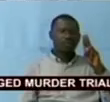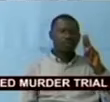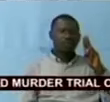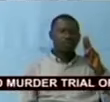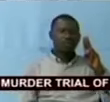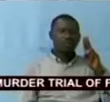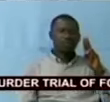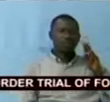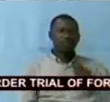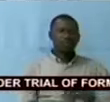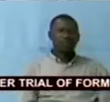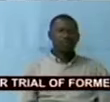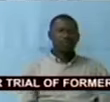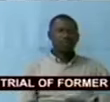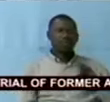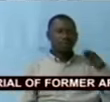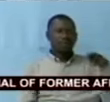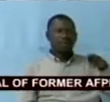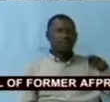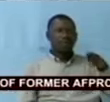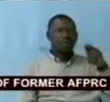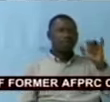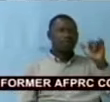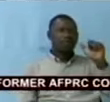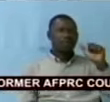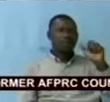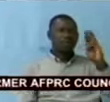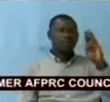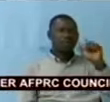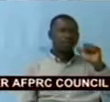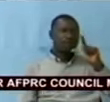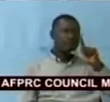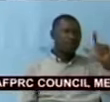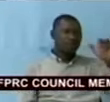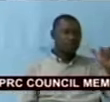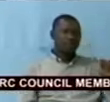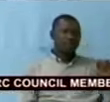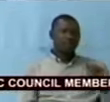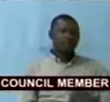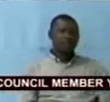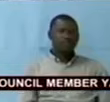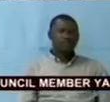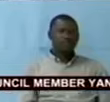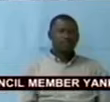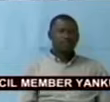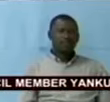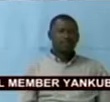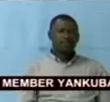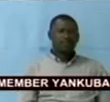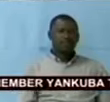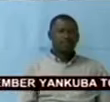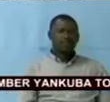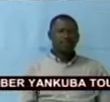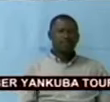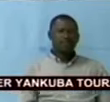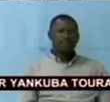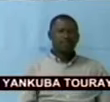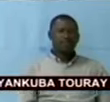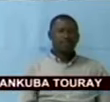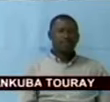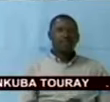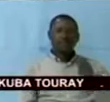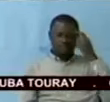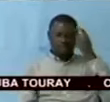Fansu. The name sounds familiar. That Fansu. I think Fansu was one of them.